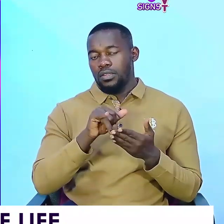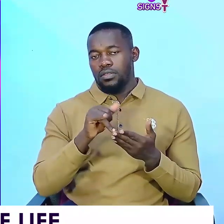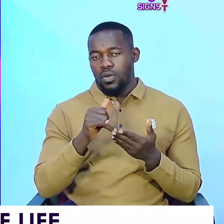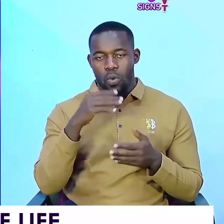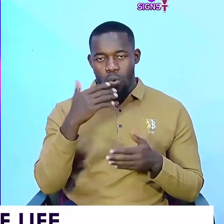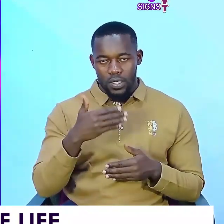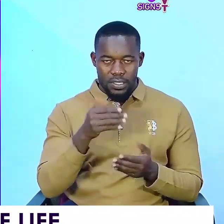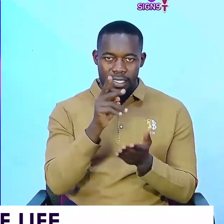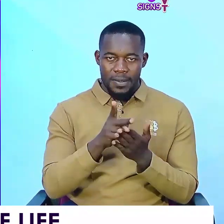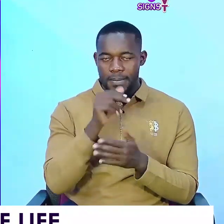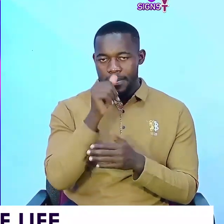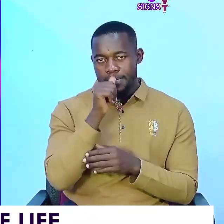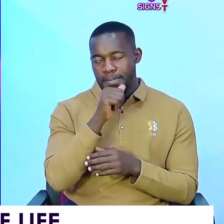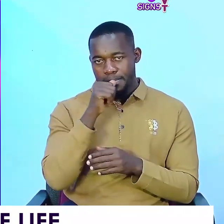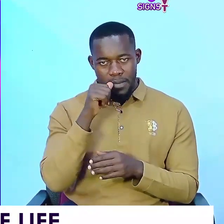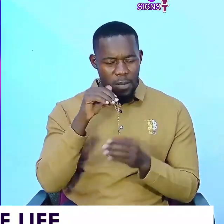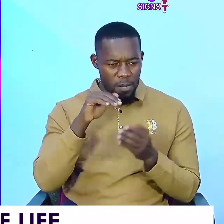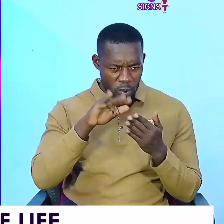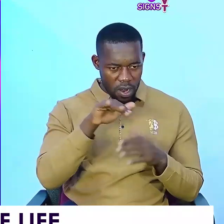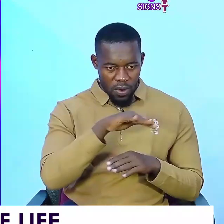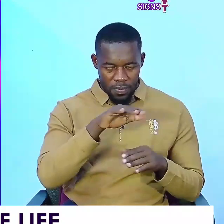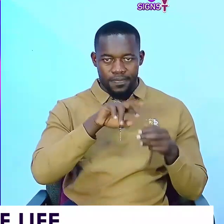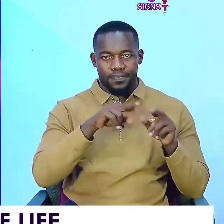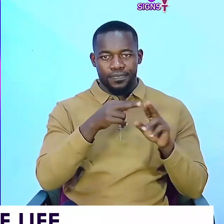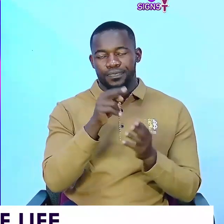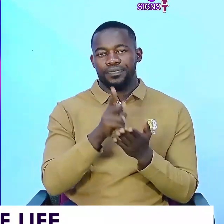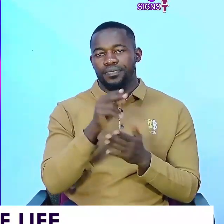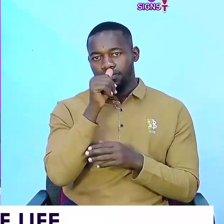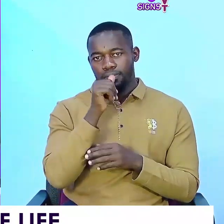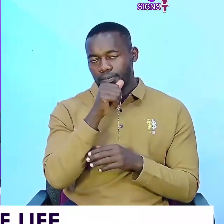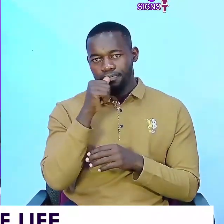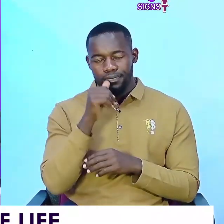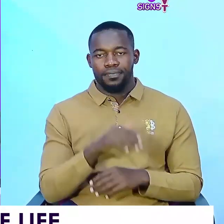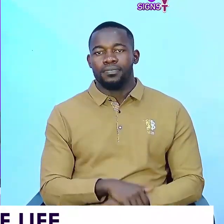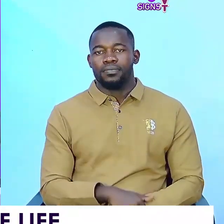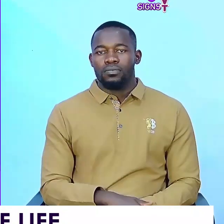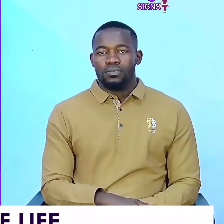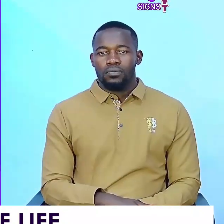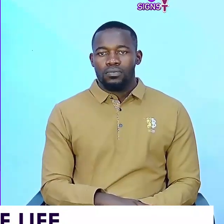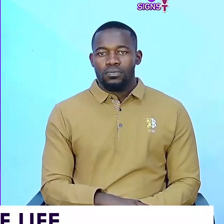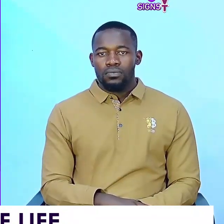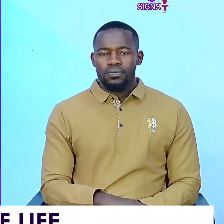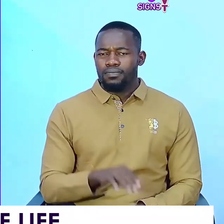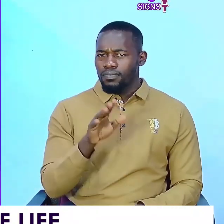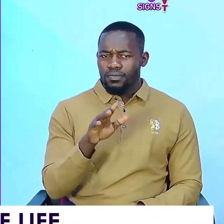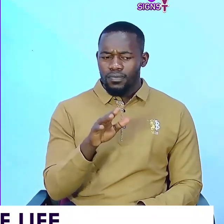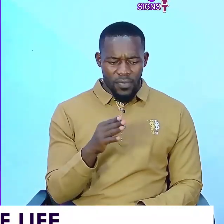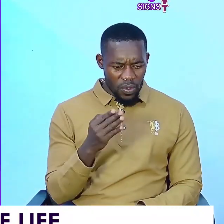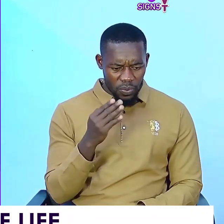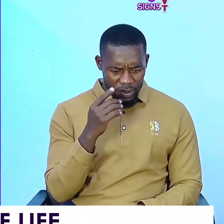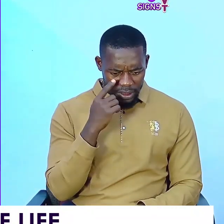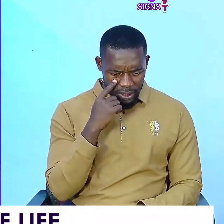hurtful to them, Right. that are going to worsen the situation. How about these couples that we see, the